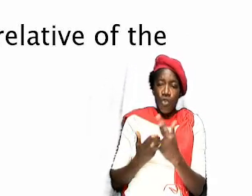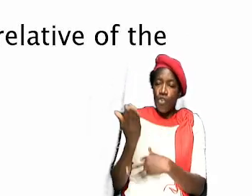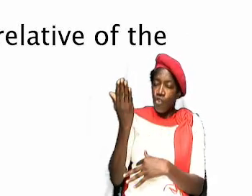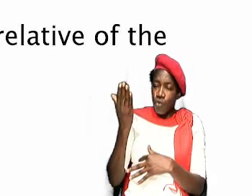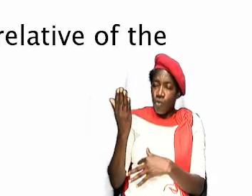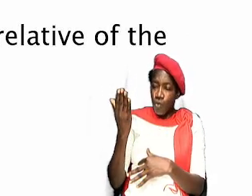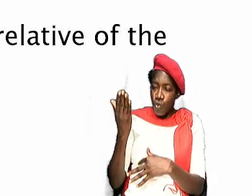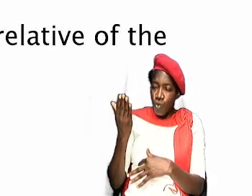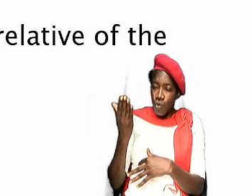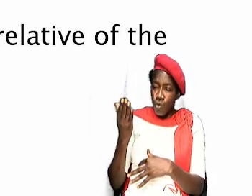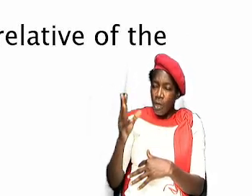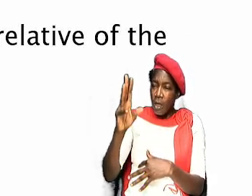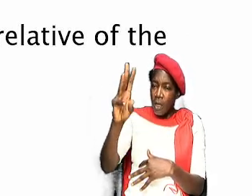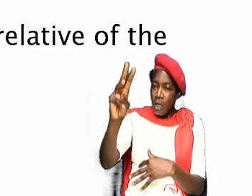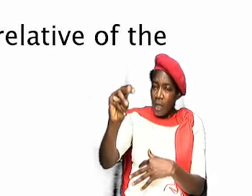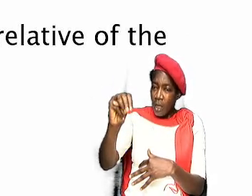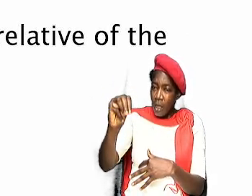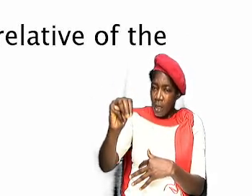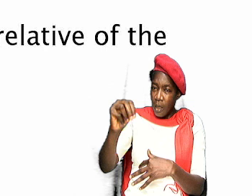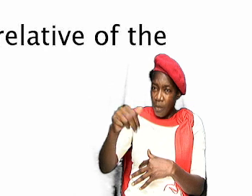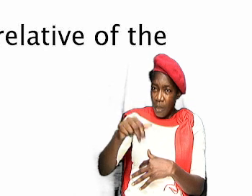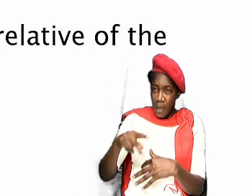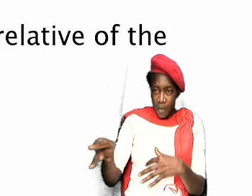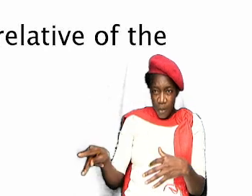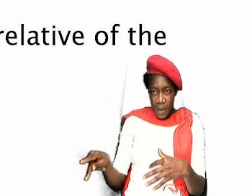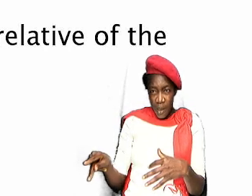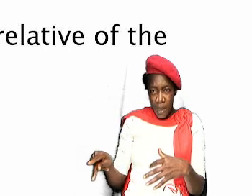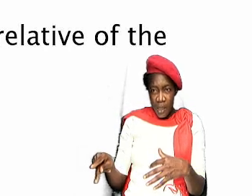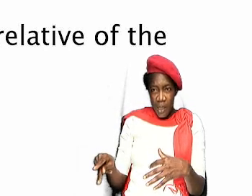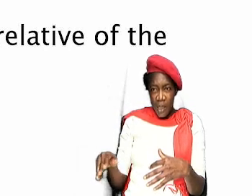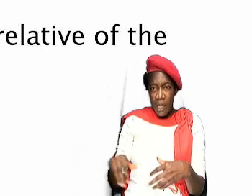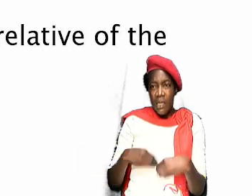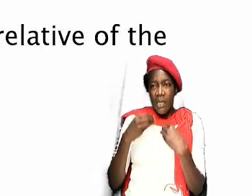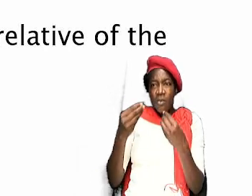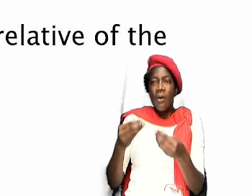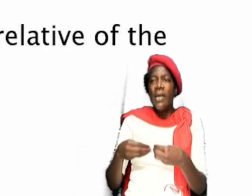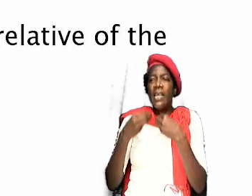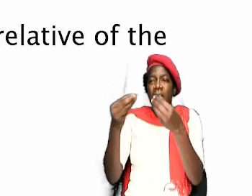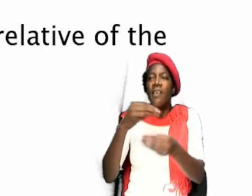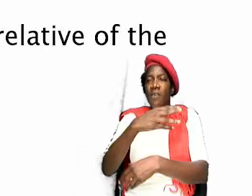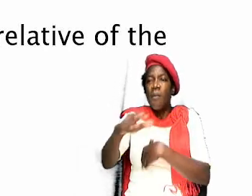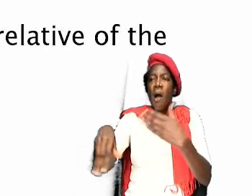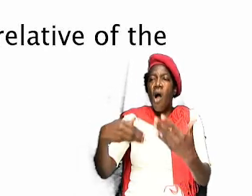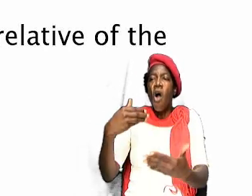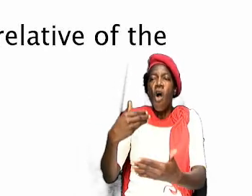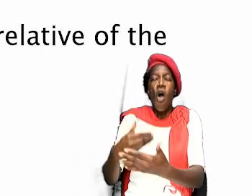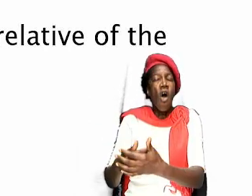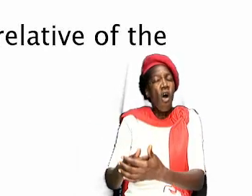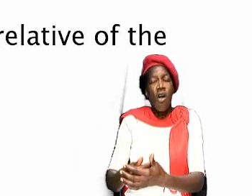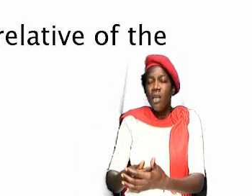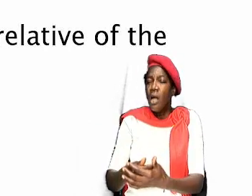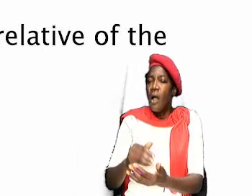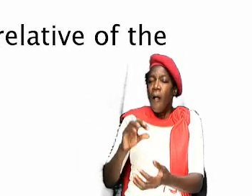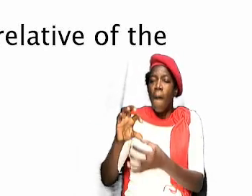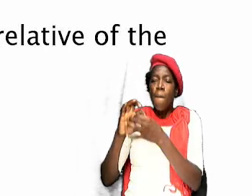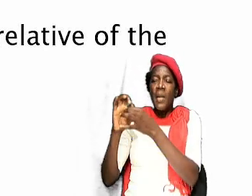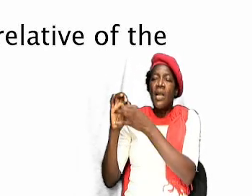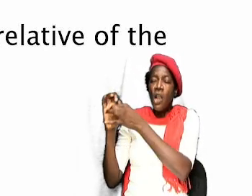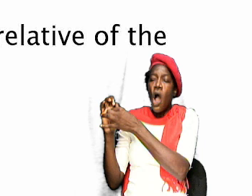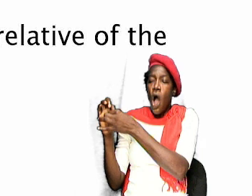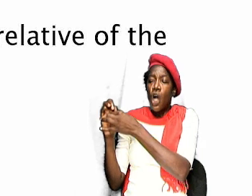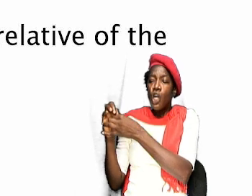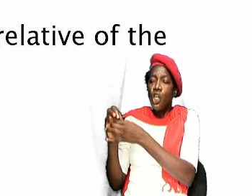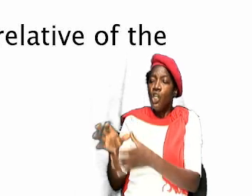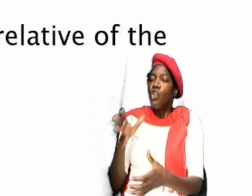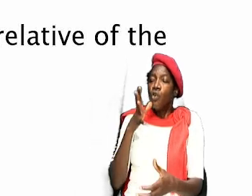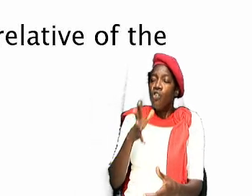He did so by giving him all that belongs to his grandfather Saul, and he gave